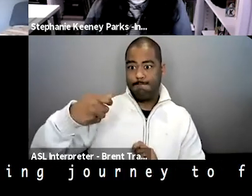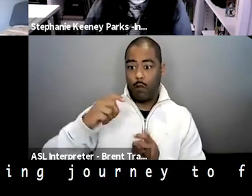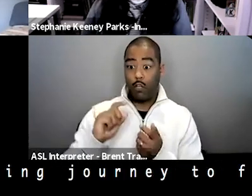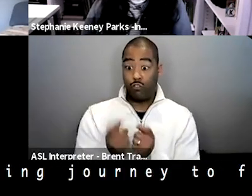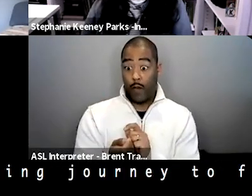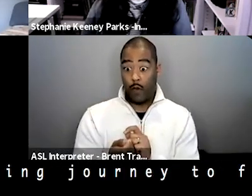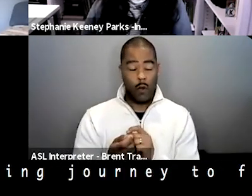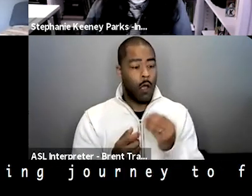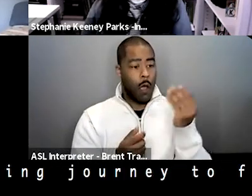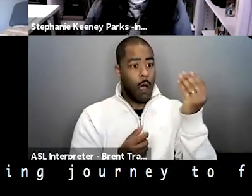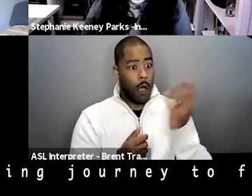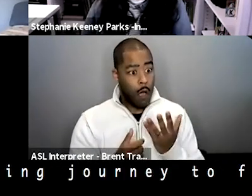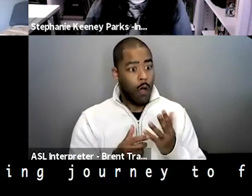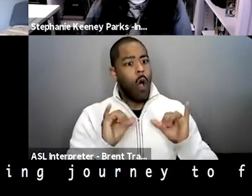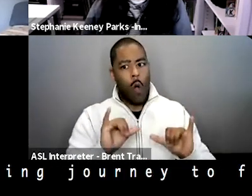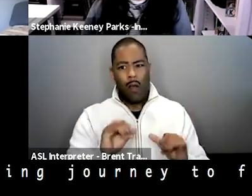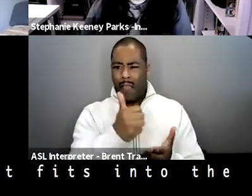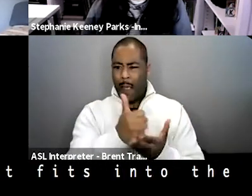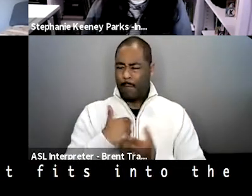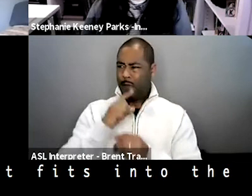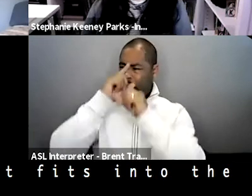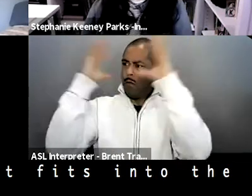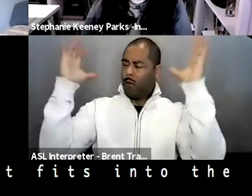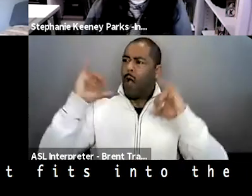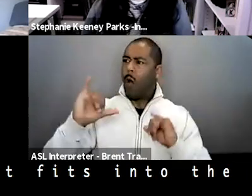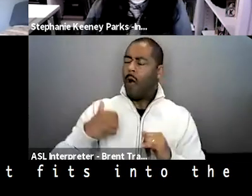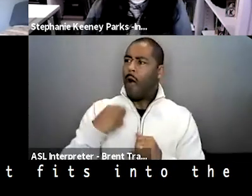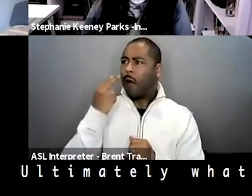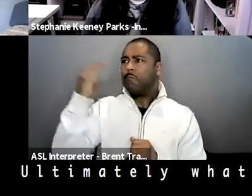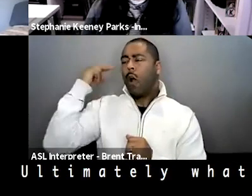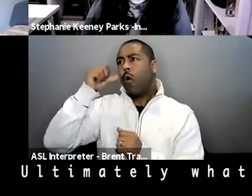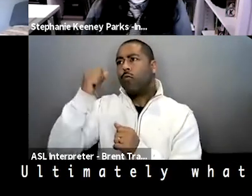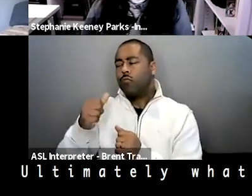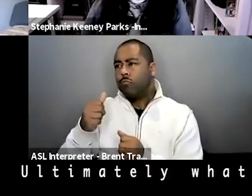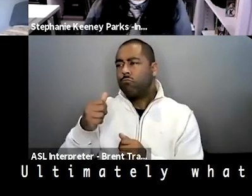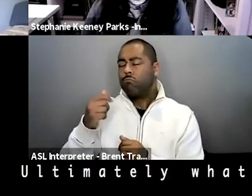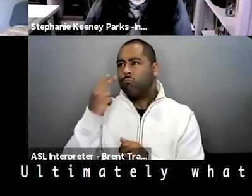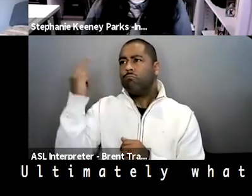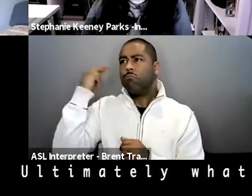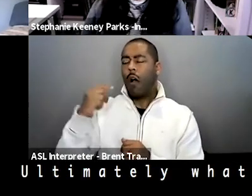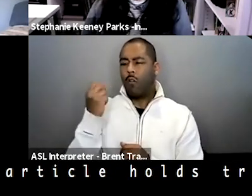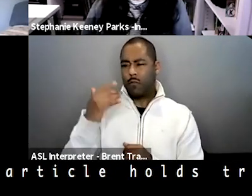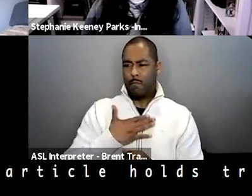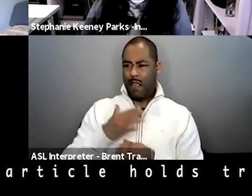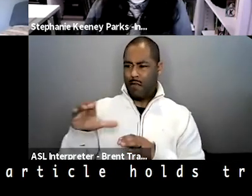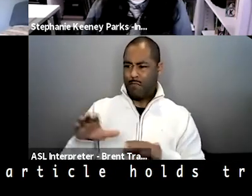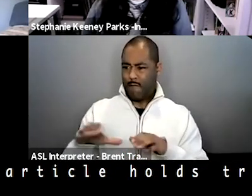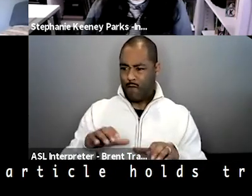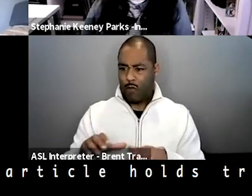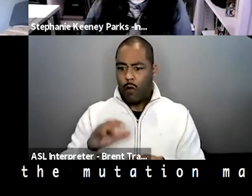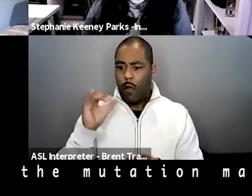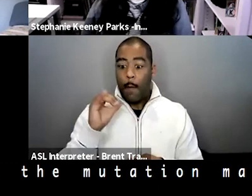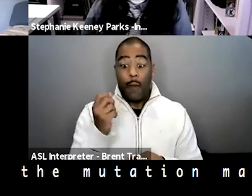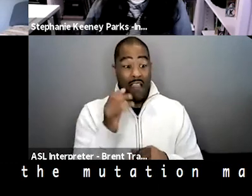is not part of who I am necessarily. So it's going to be a continuing journey to, you know, figure out how that fits in into the picture